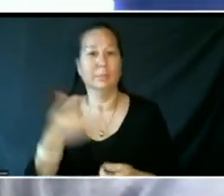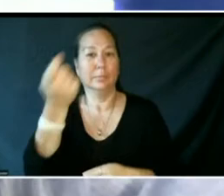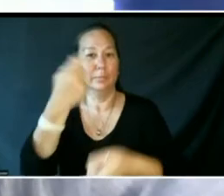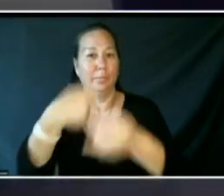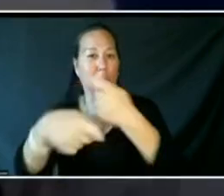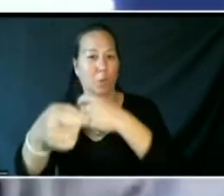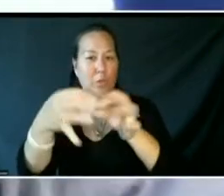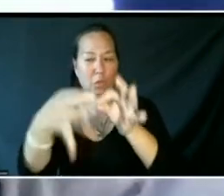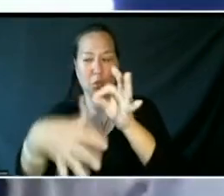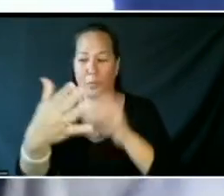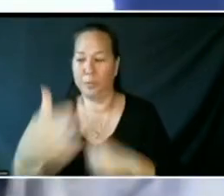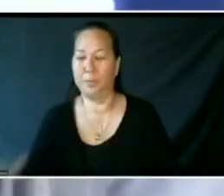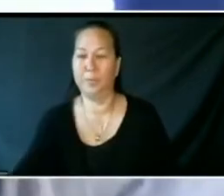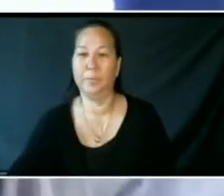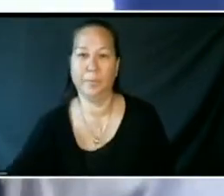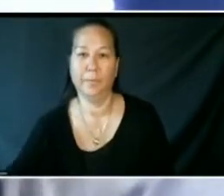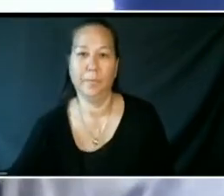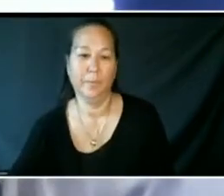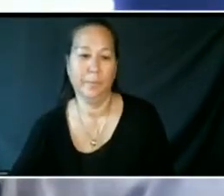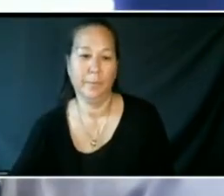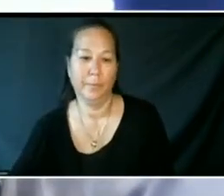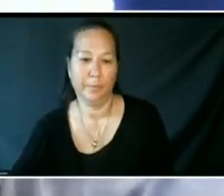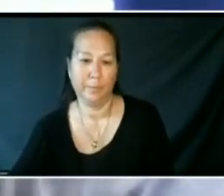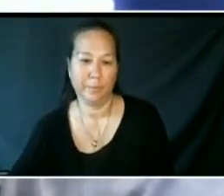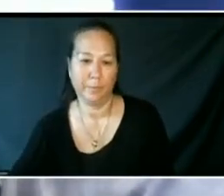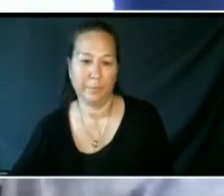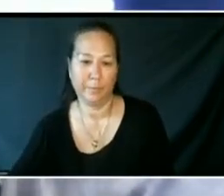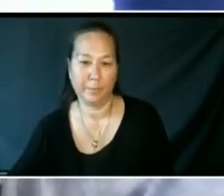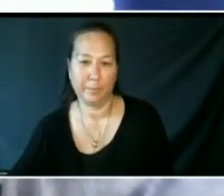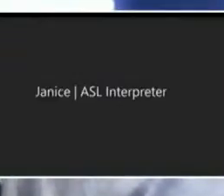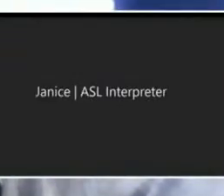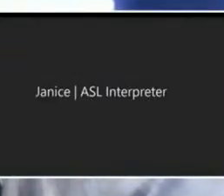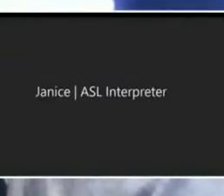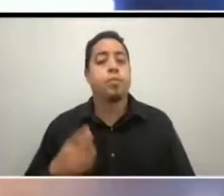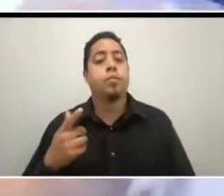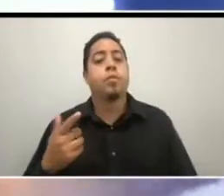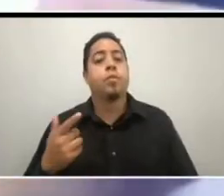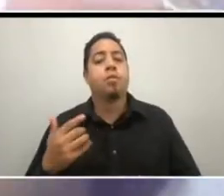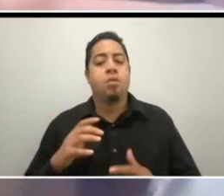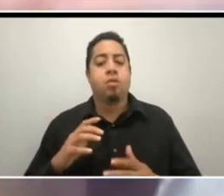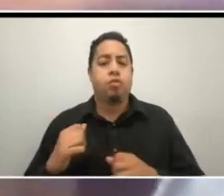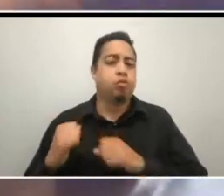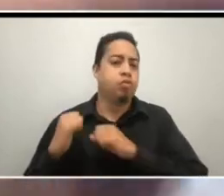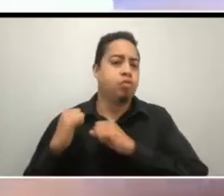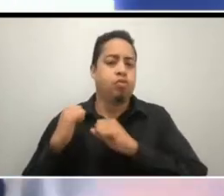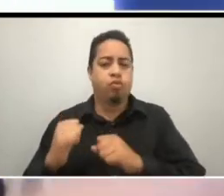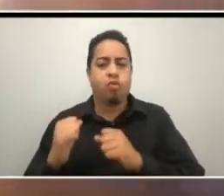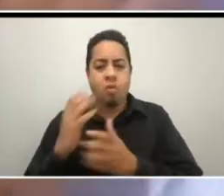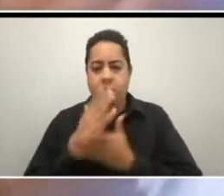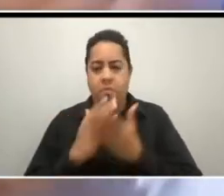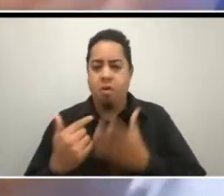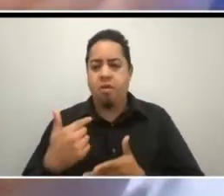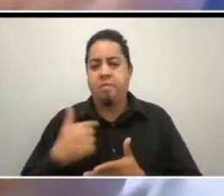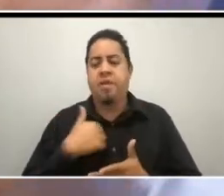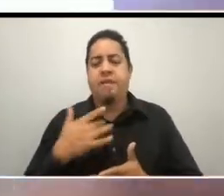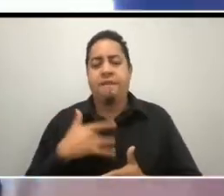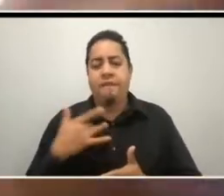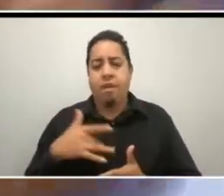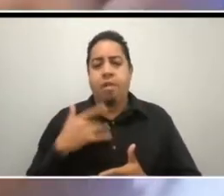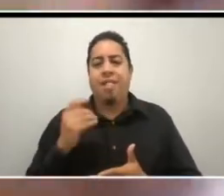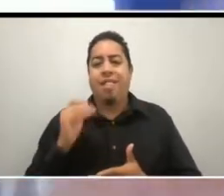rubes at that point. You know, a strong part of me really feels that it's just kind of as the road continued and as that was